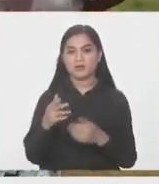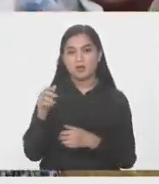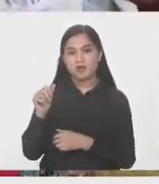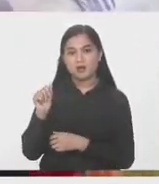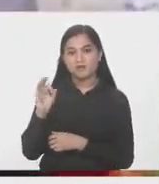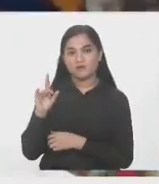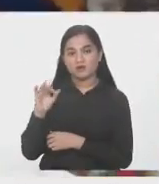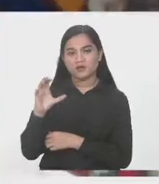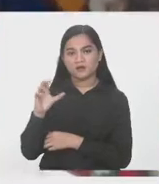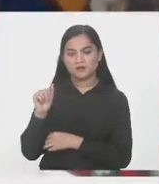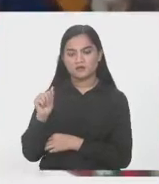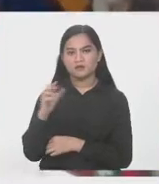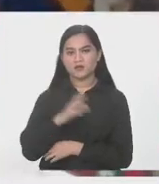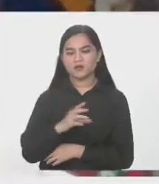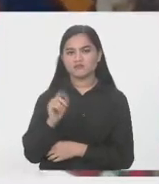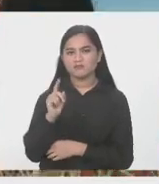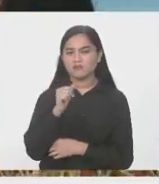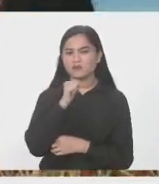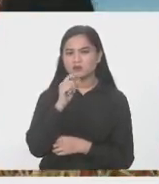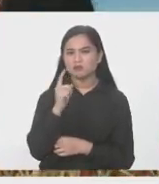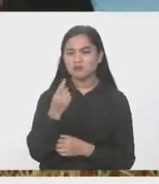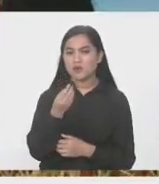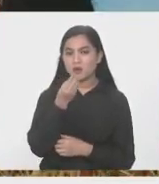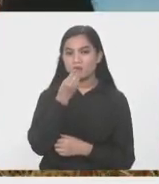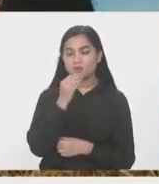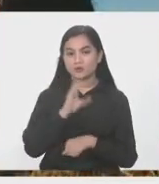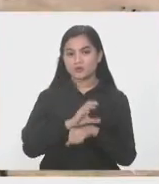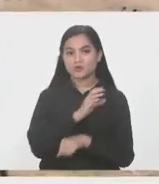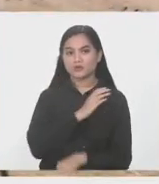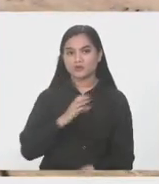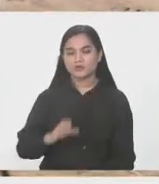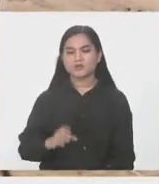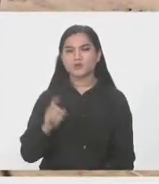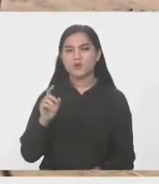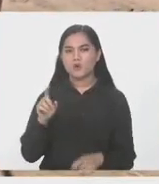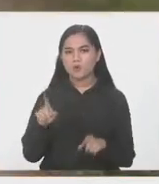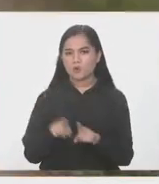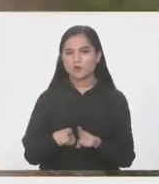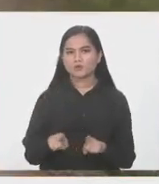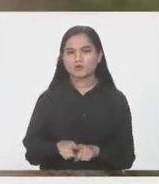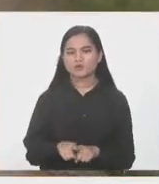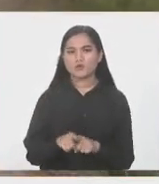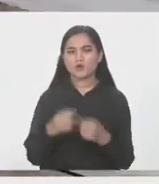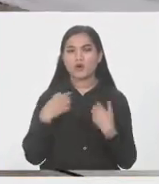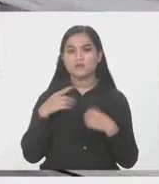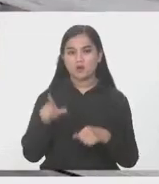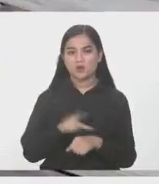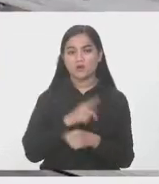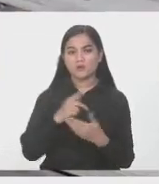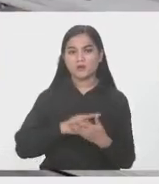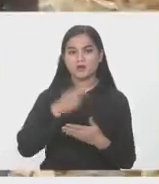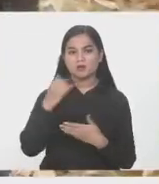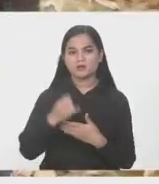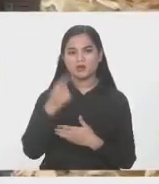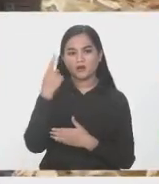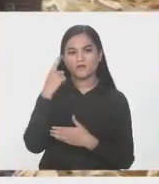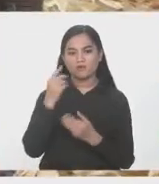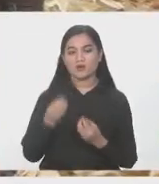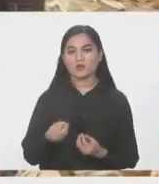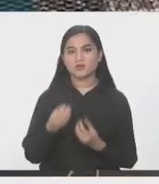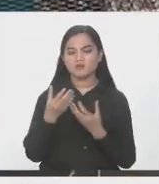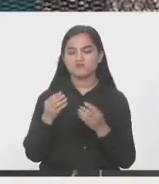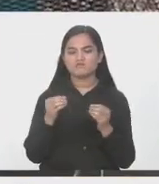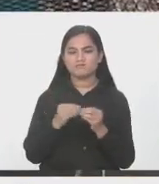But more than just providing food parcels, the Iglesia Ni Cristo conducted several long-term projects in order to provide a